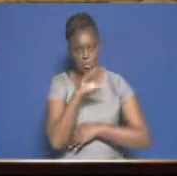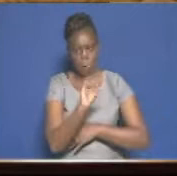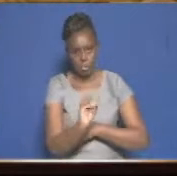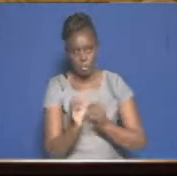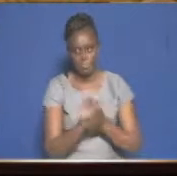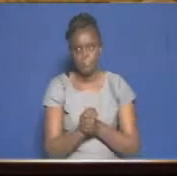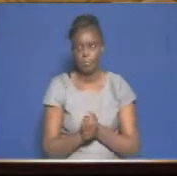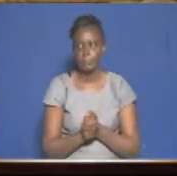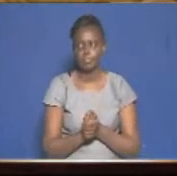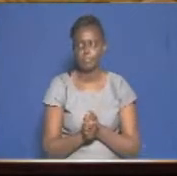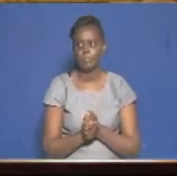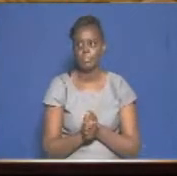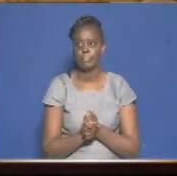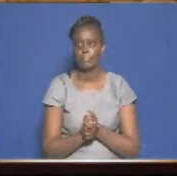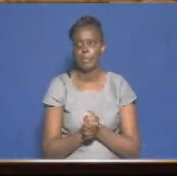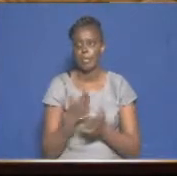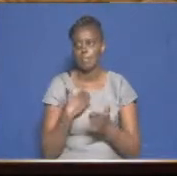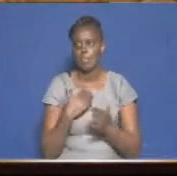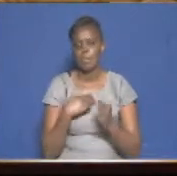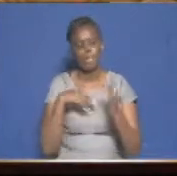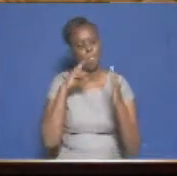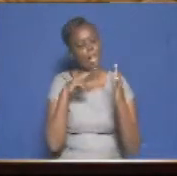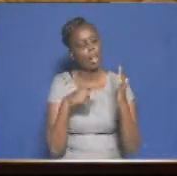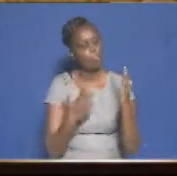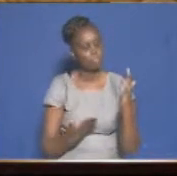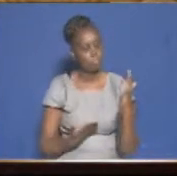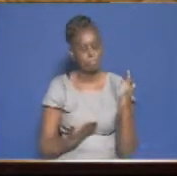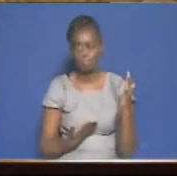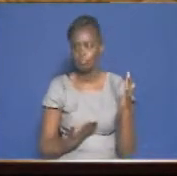Honourable Members, I'm only looking at what is...